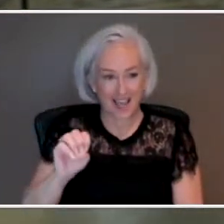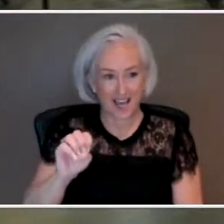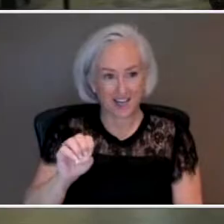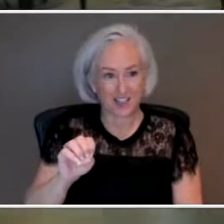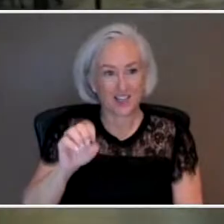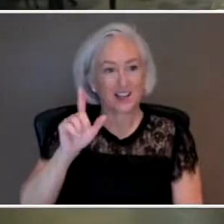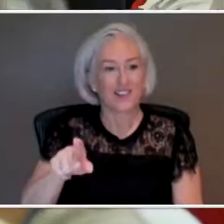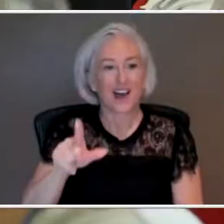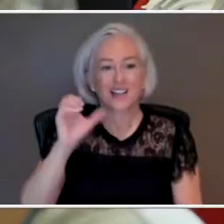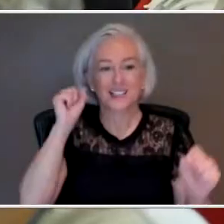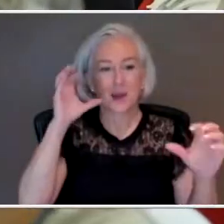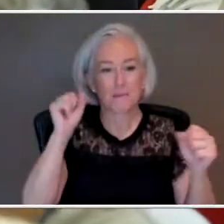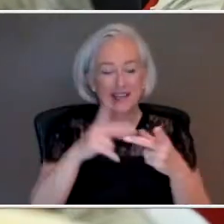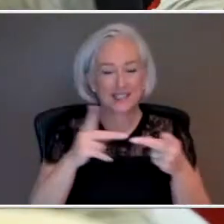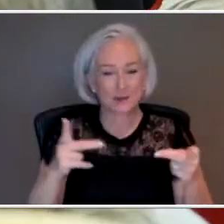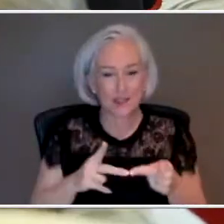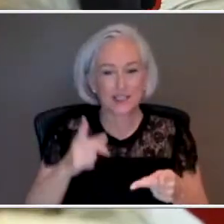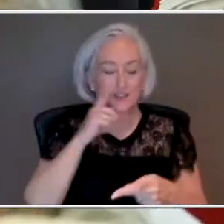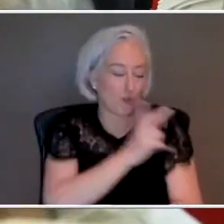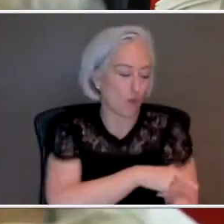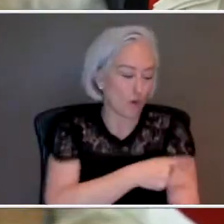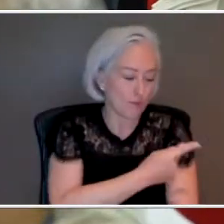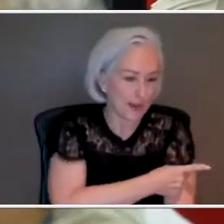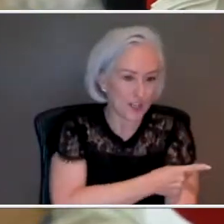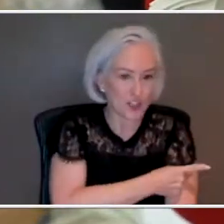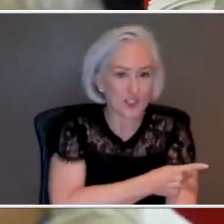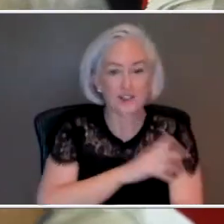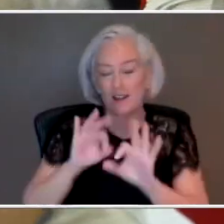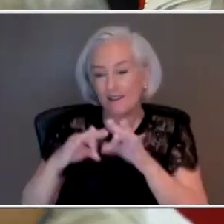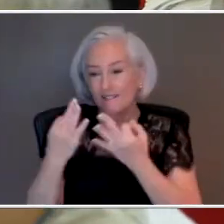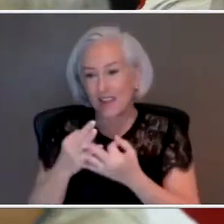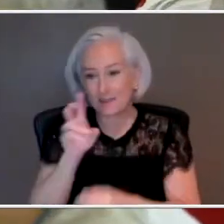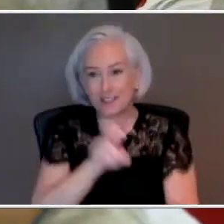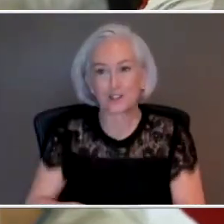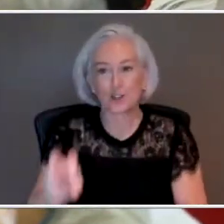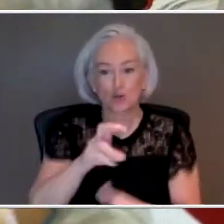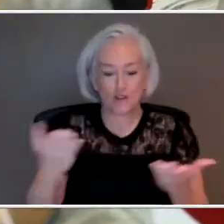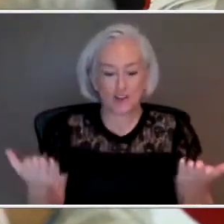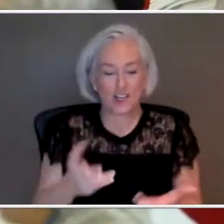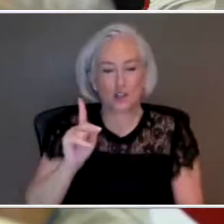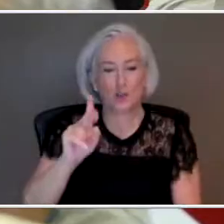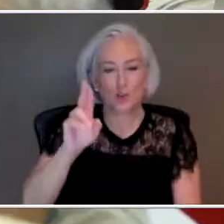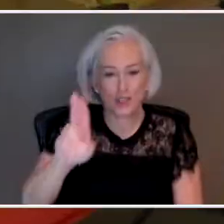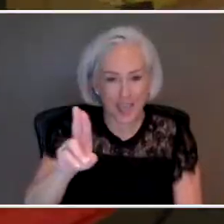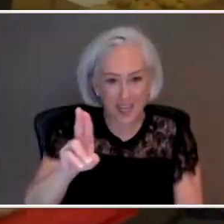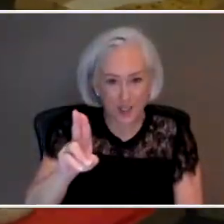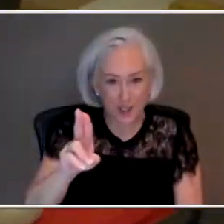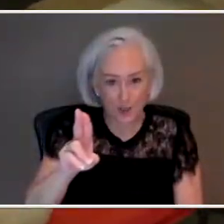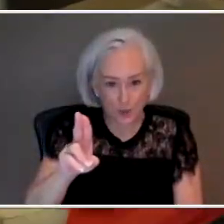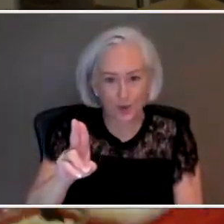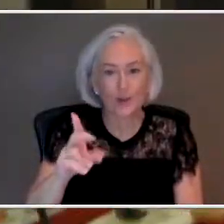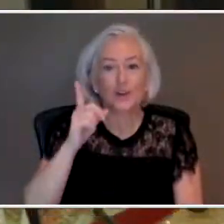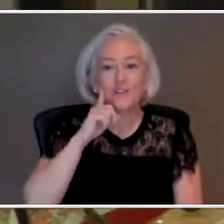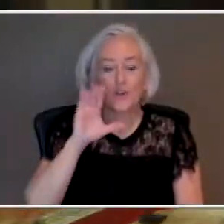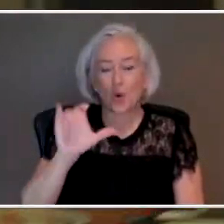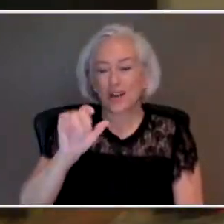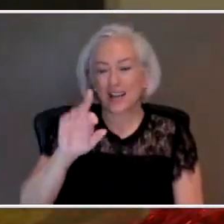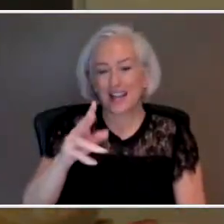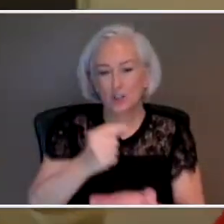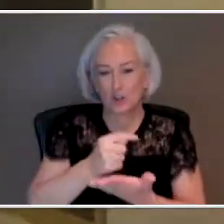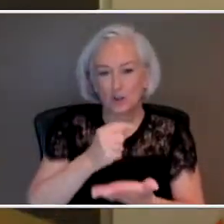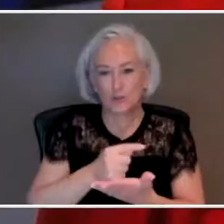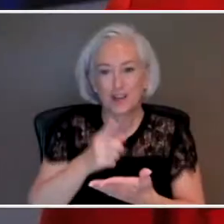and families who are traveling here for cancer treatment. They can stay for weeks at a time, completely free of